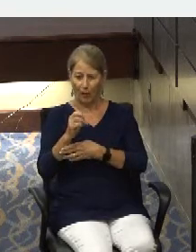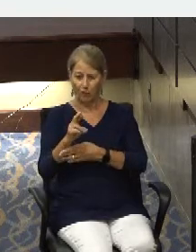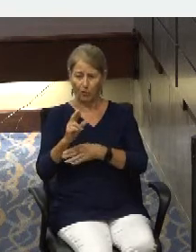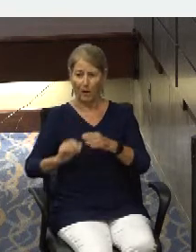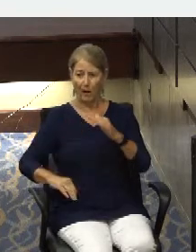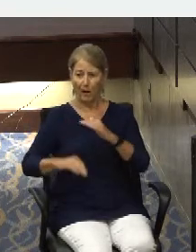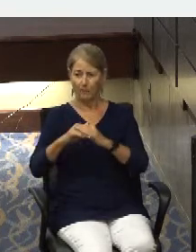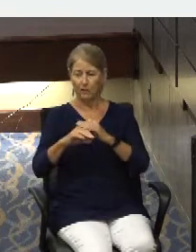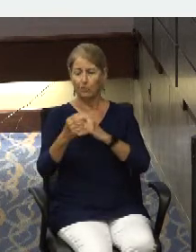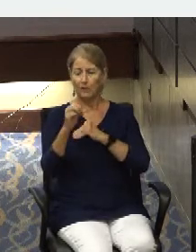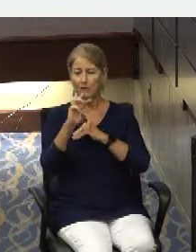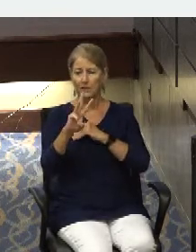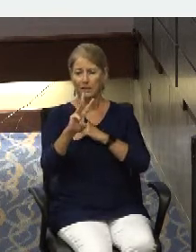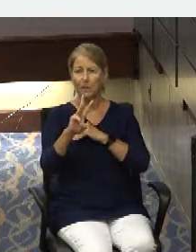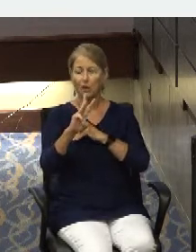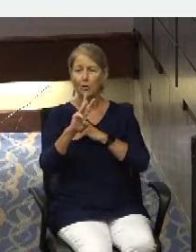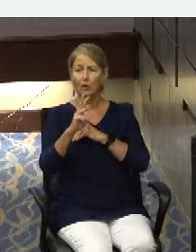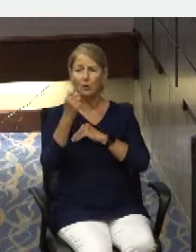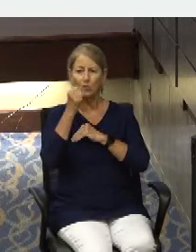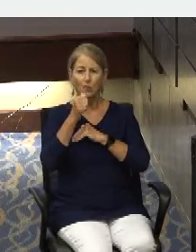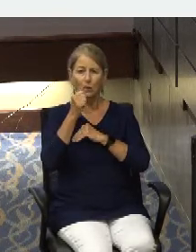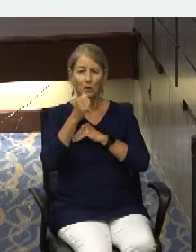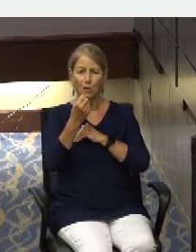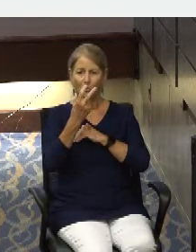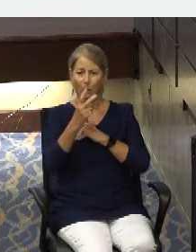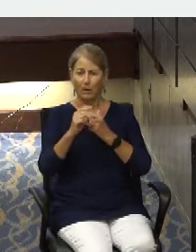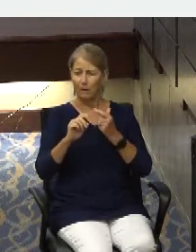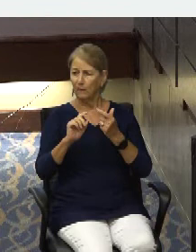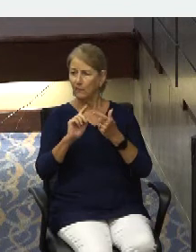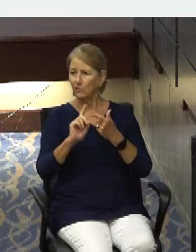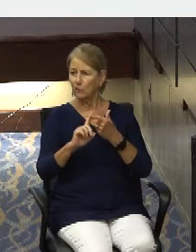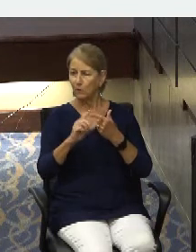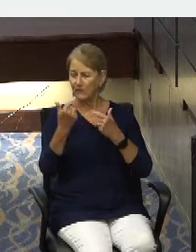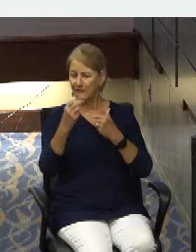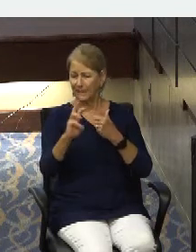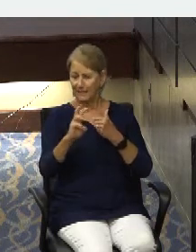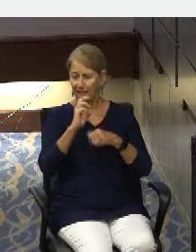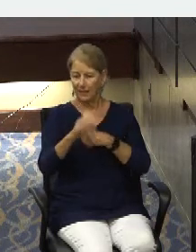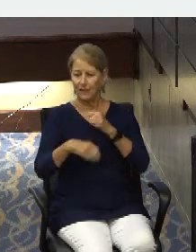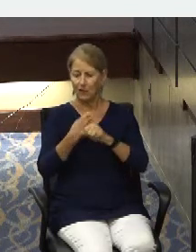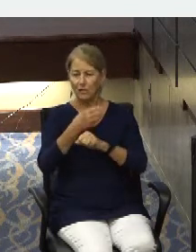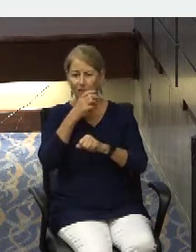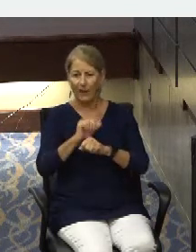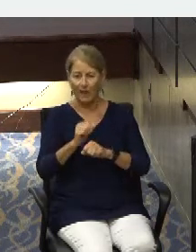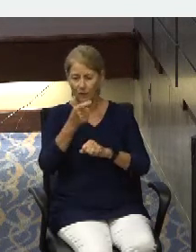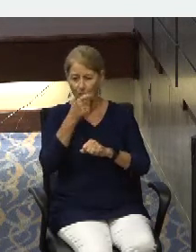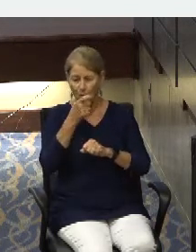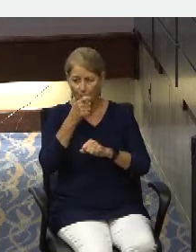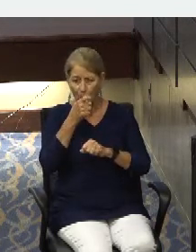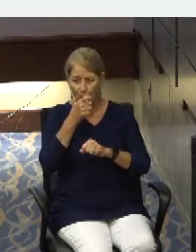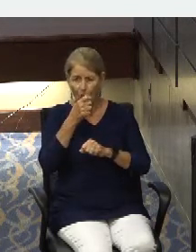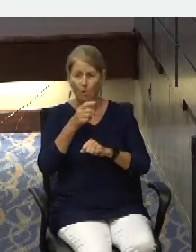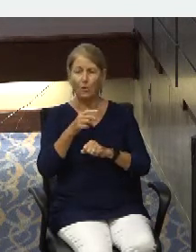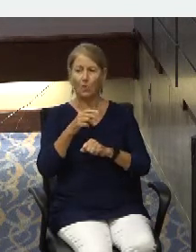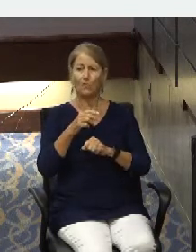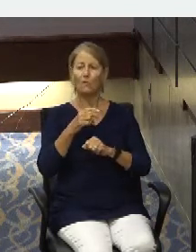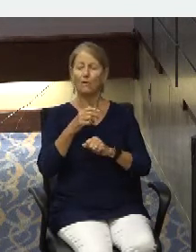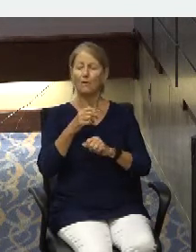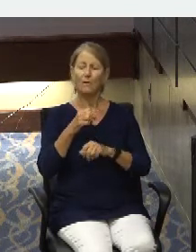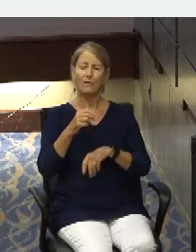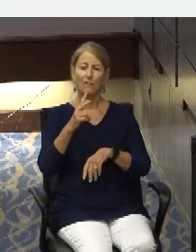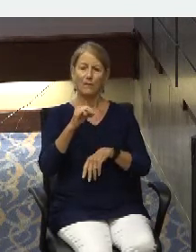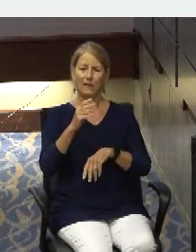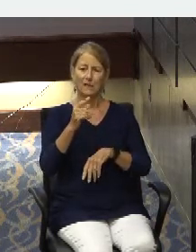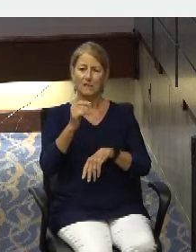12 to 16 years of age, who have been victims of trafficking. There is an existing residence on the property that has recently